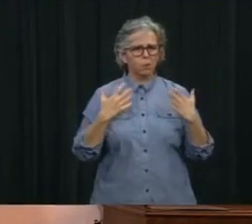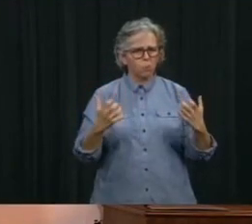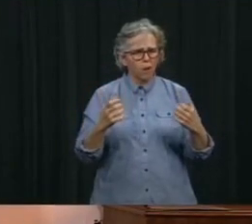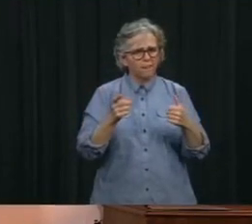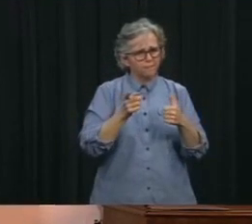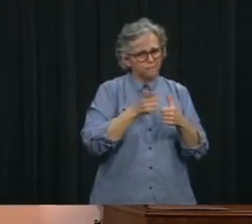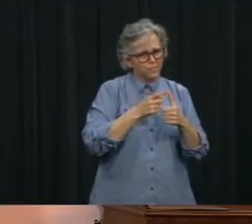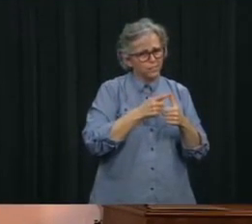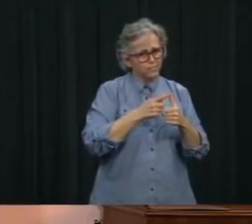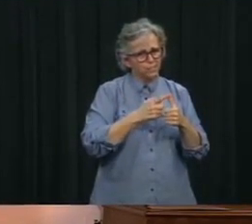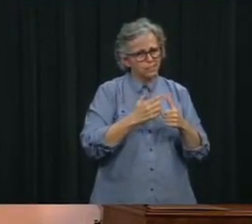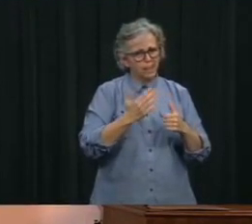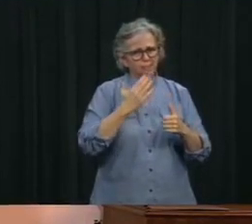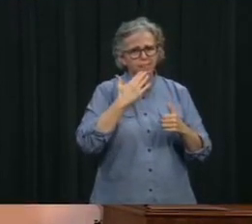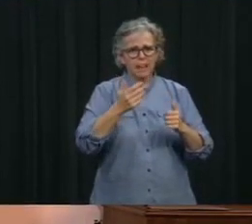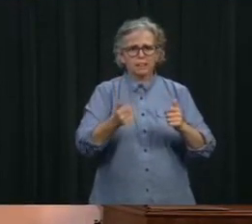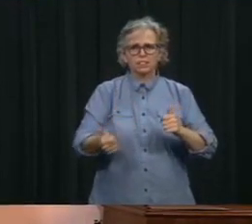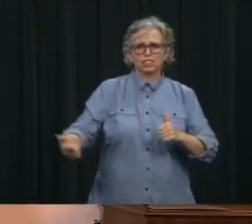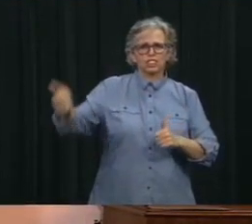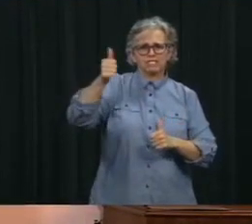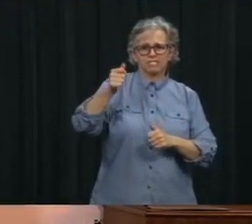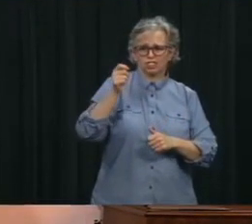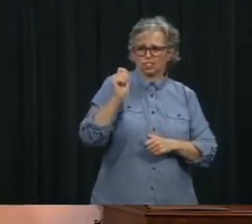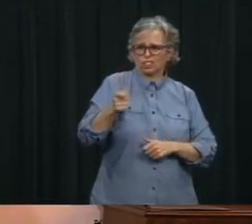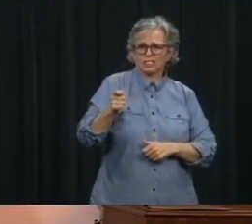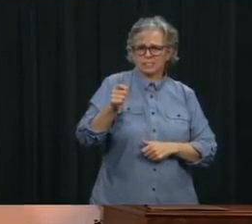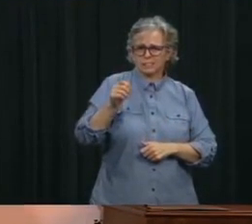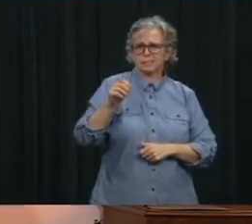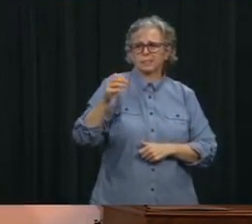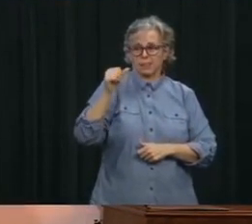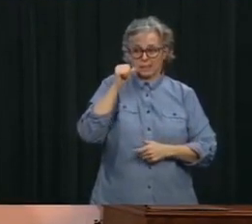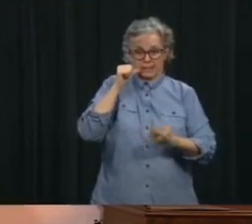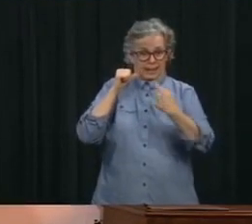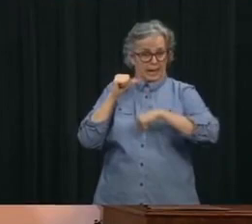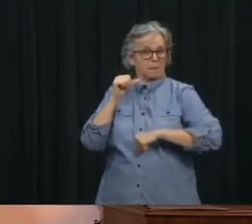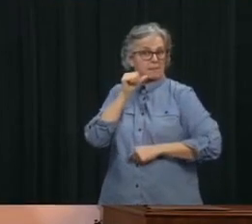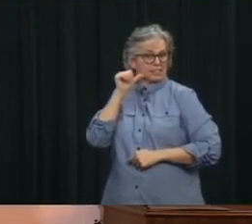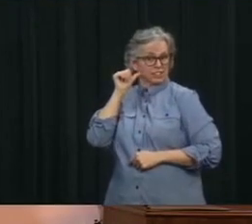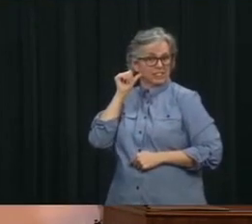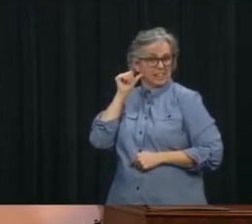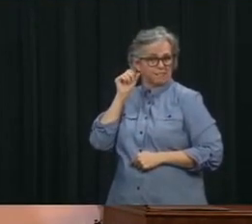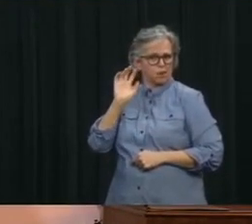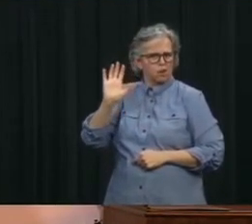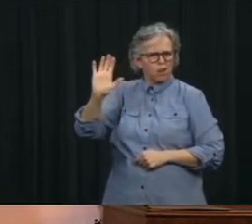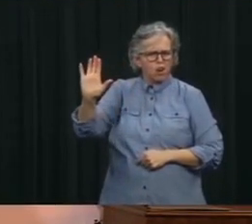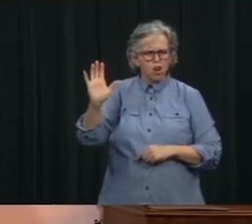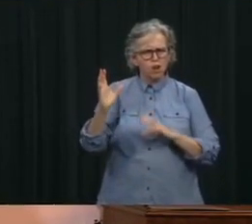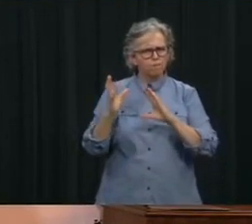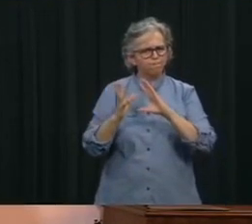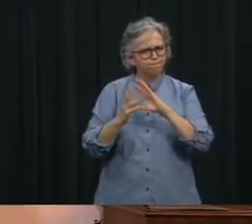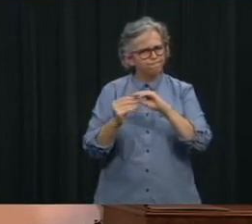here yesterday for what she said,